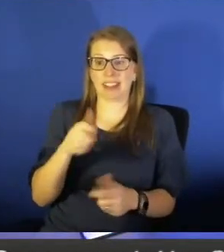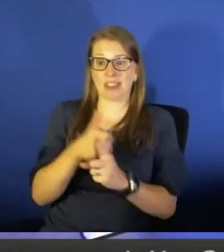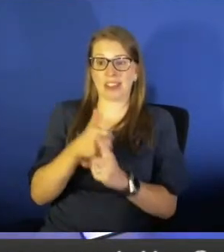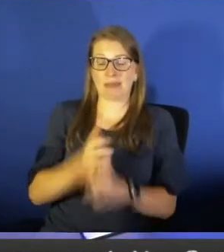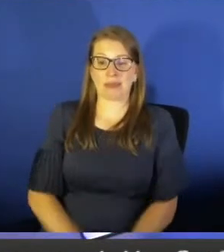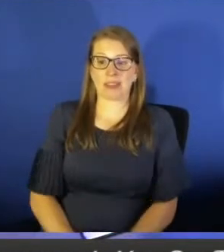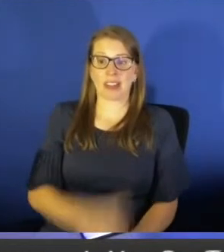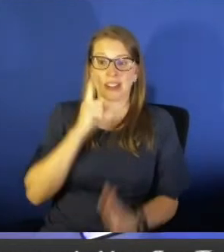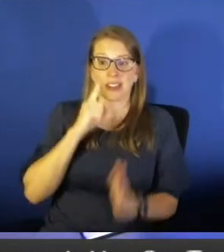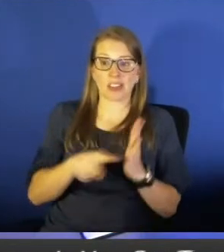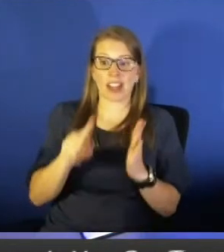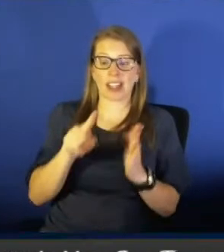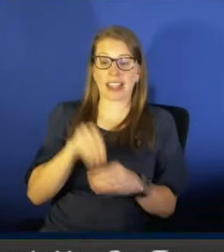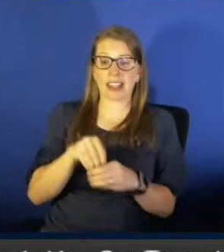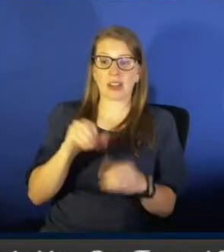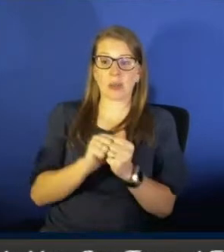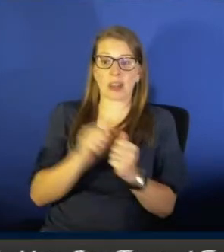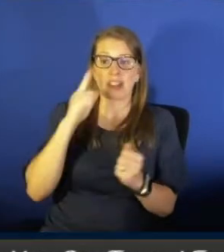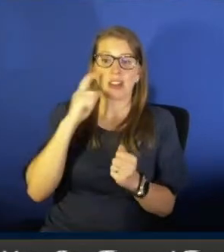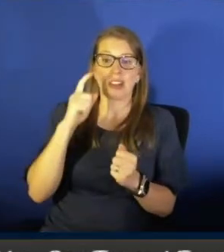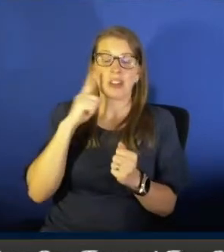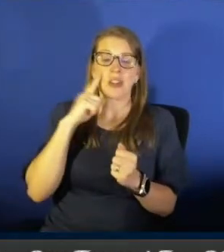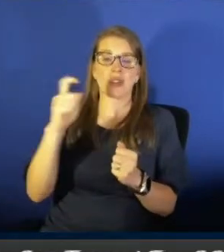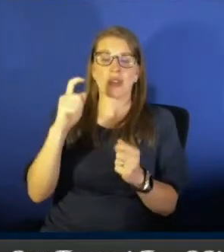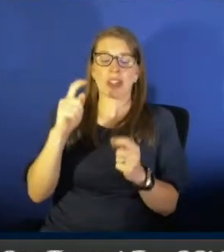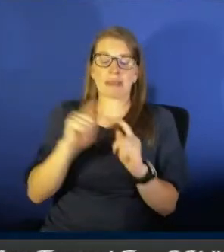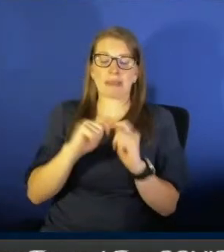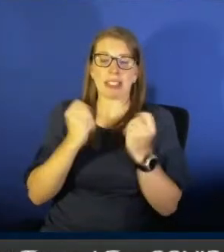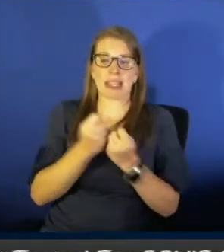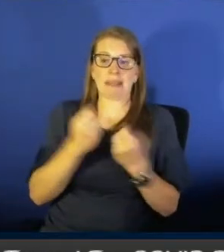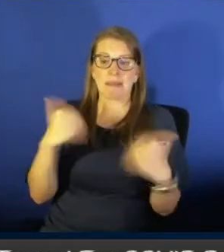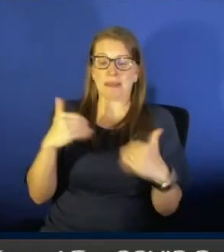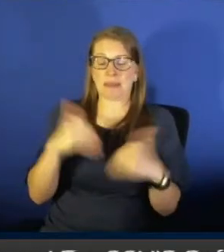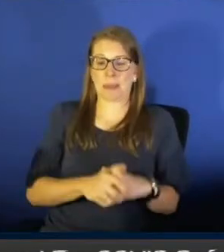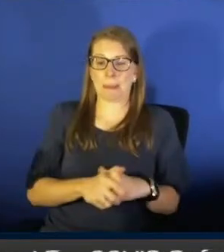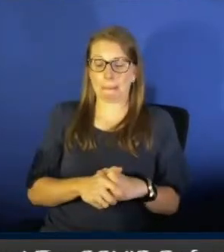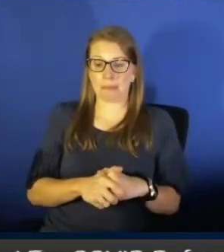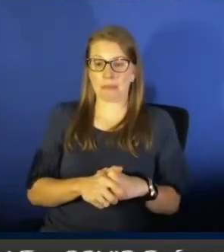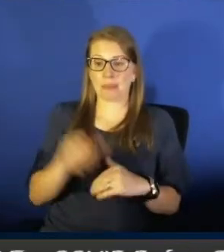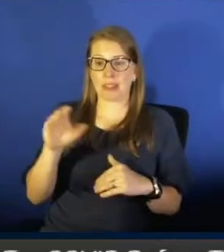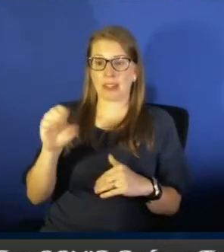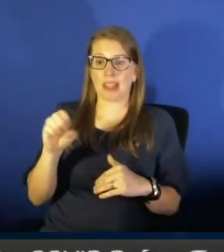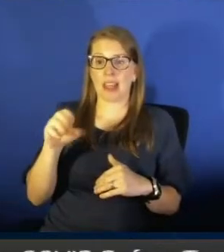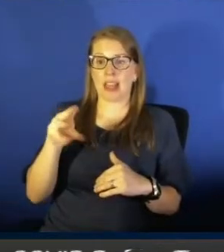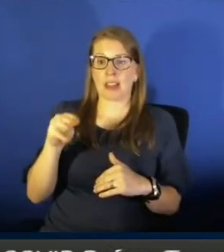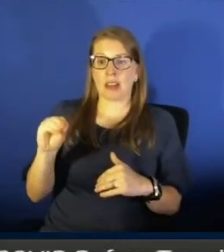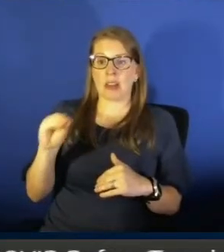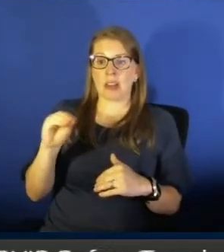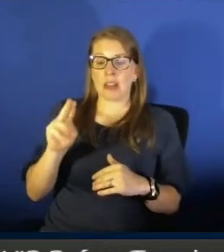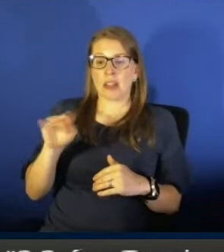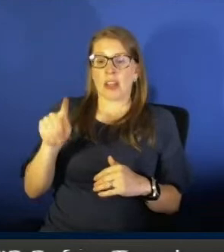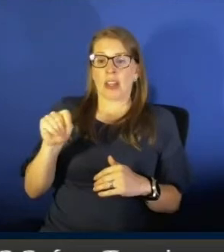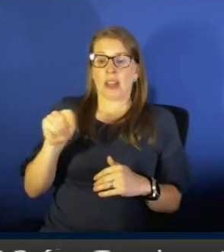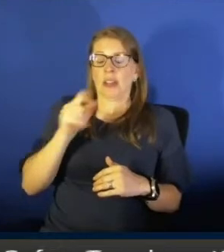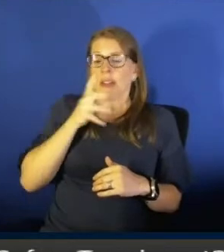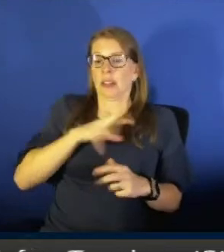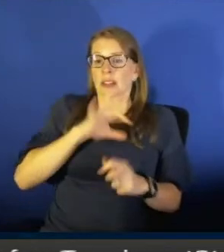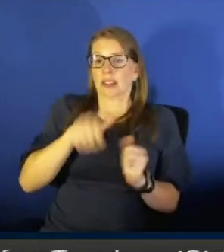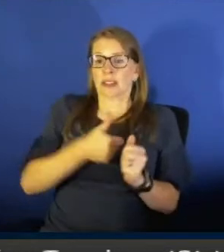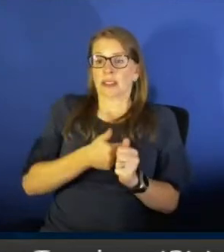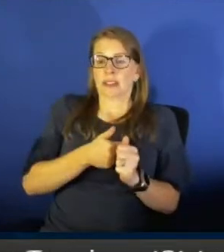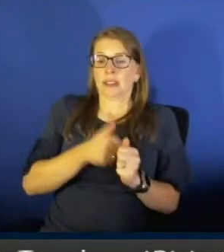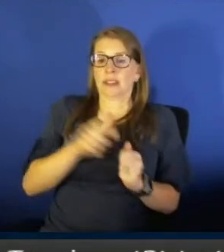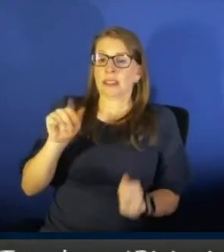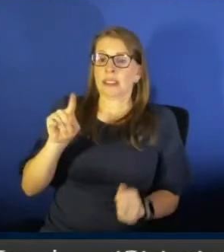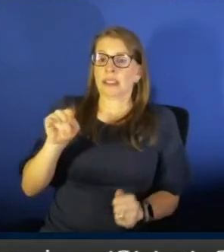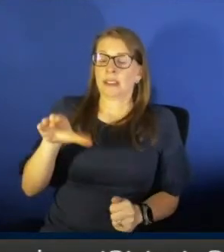Dream Team. Alexis is joining us up in the ECMO unit with the women behind Leticia's survival